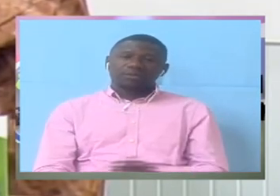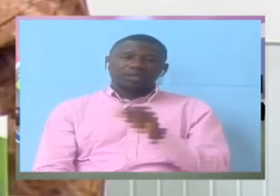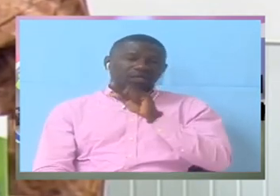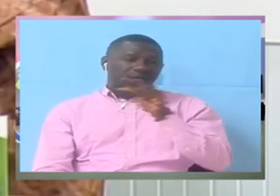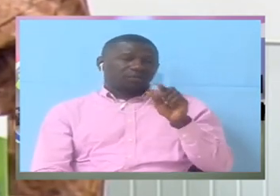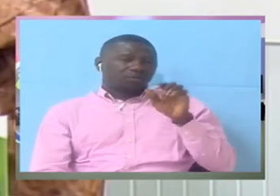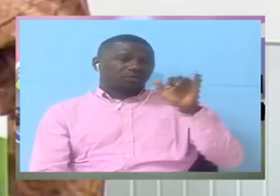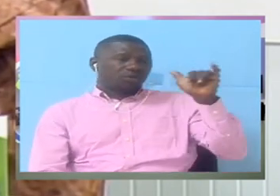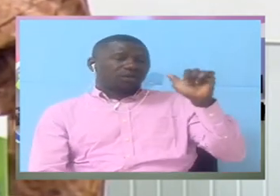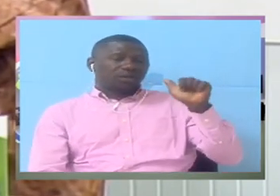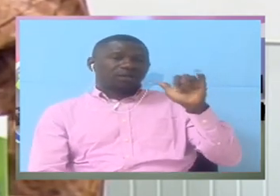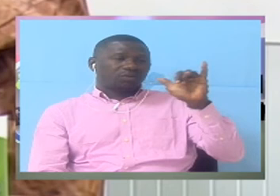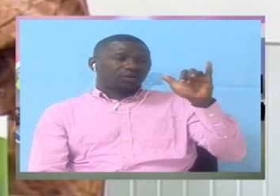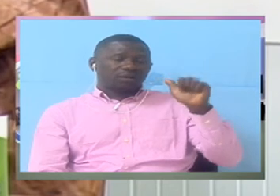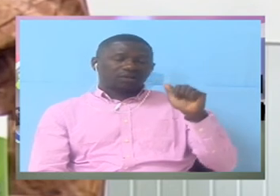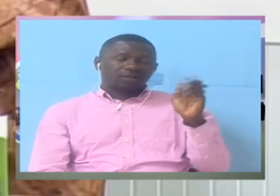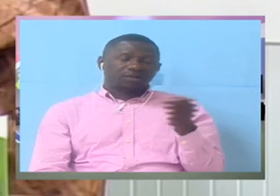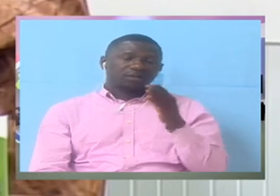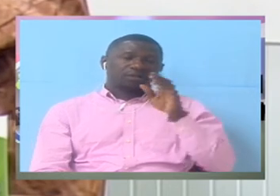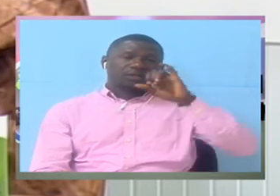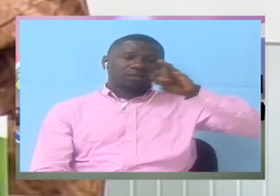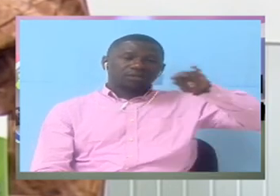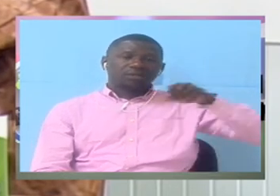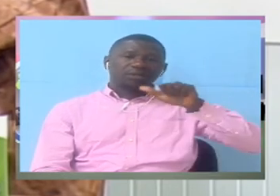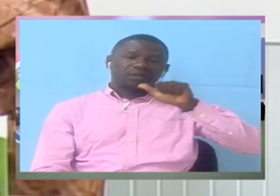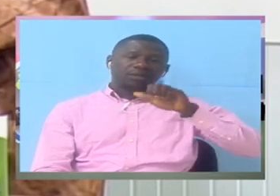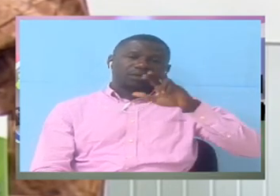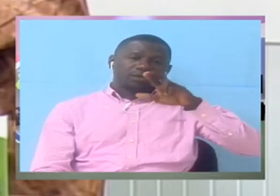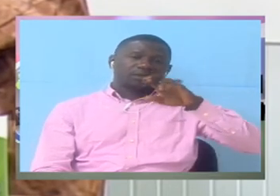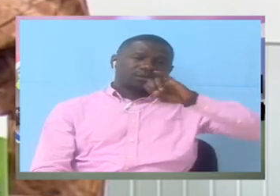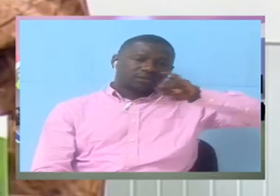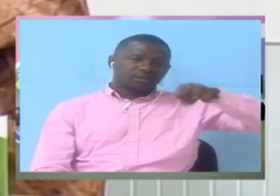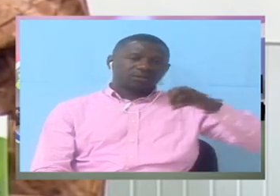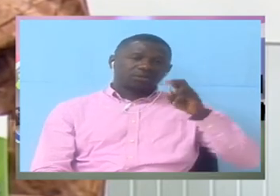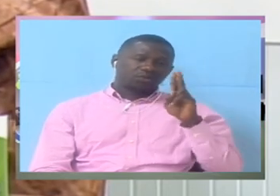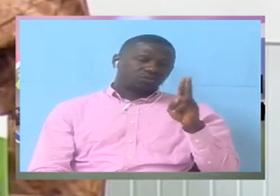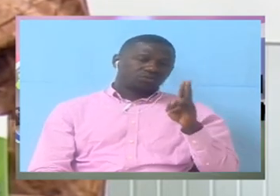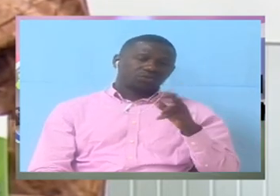ke tambindina. Sefleya Jaju used to lead them.